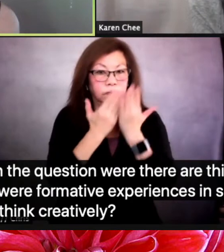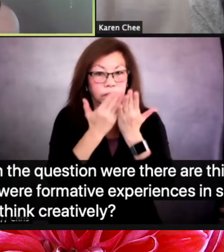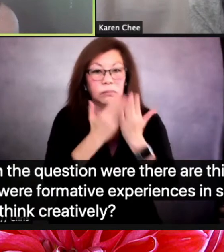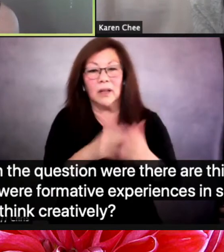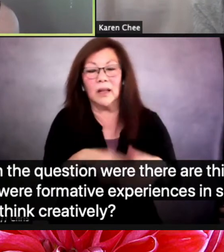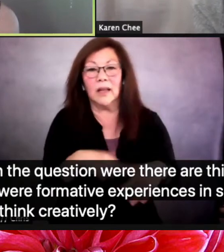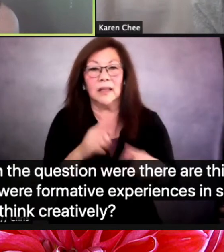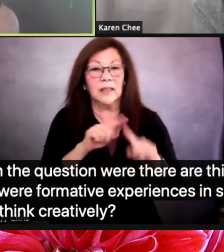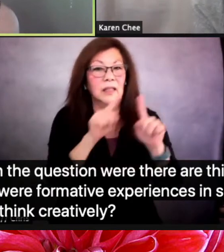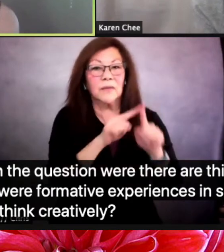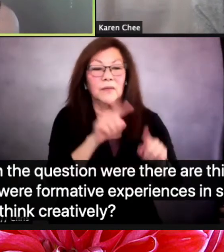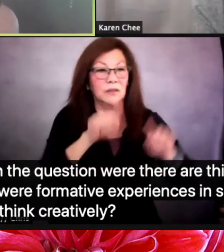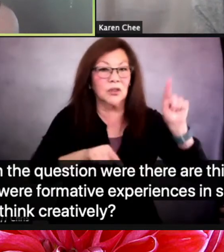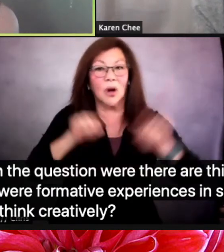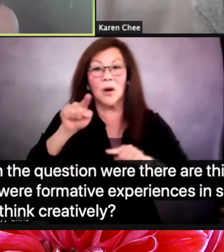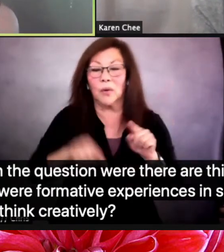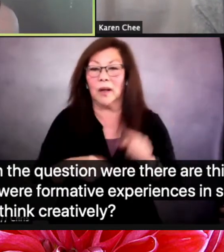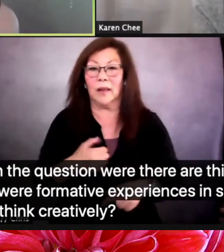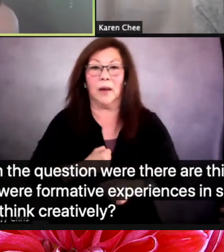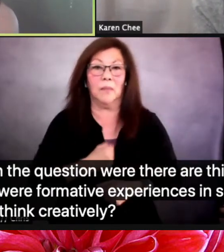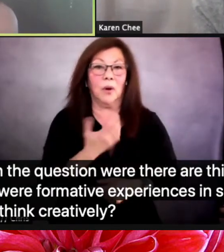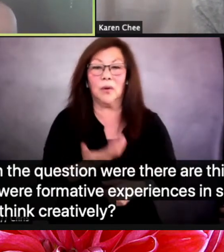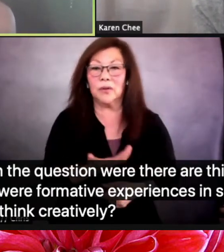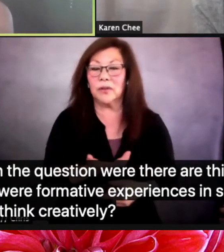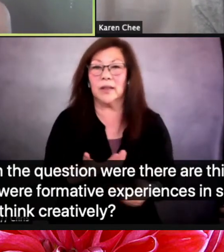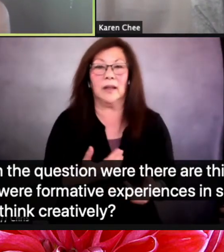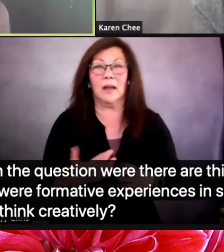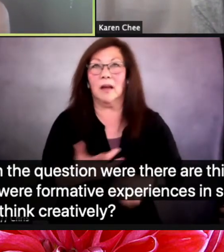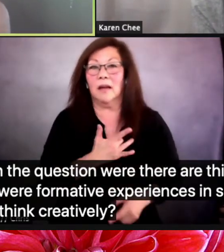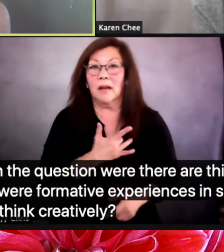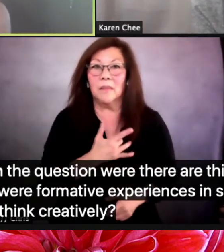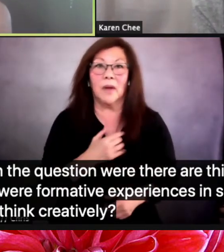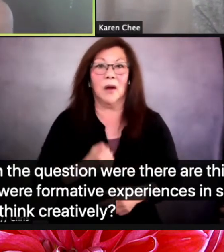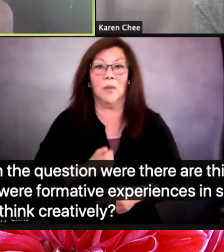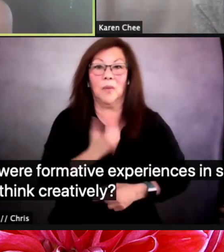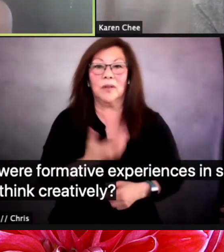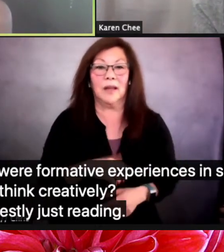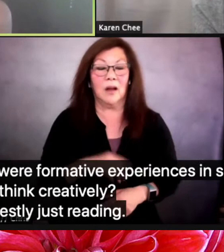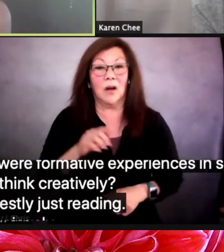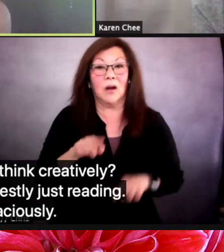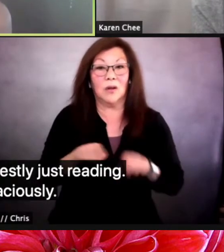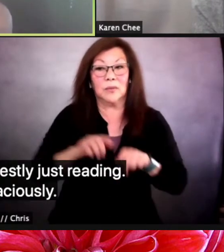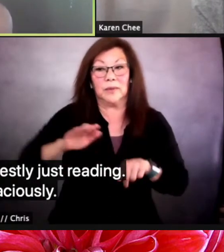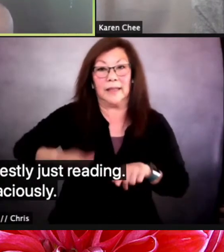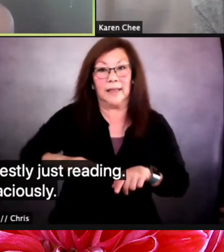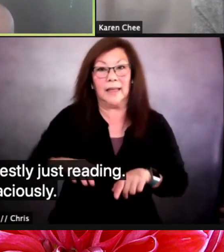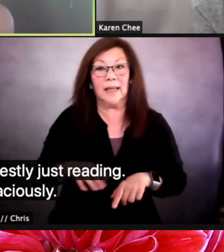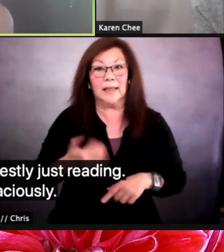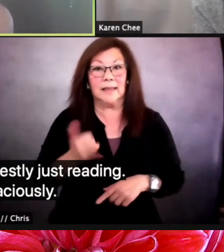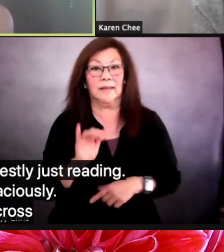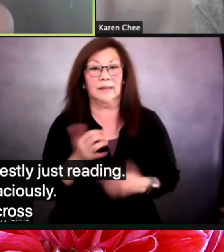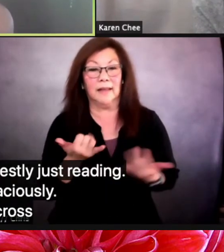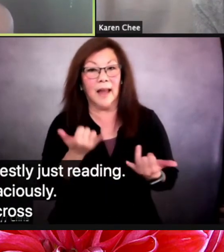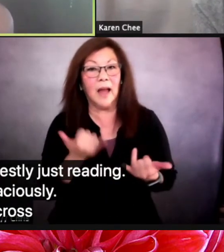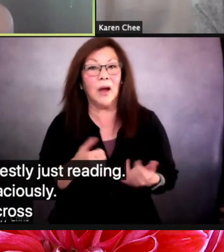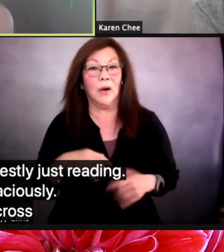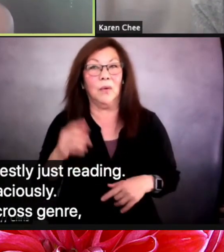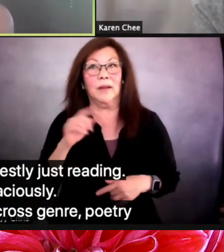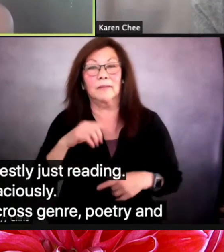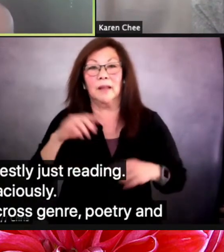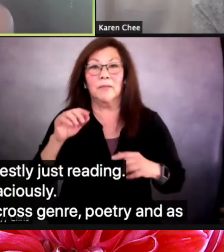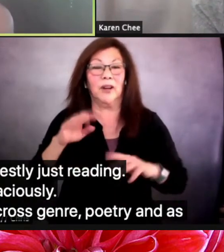genres, reading poetry, like nothing teaches me more than poetry, but also like as a kid and still now I read like fantasy and sci-fi